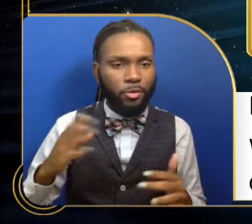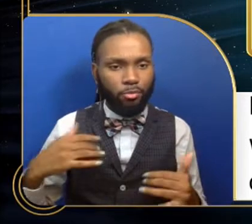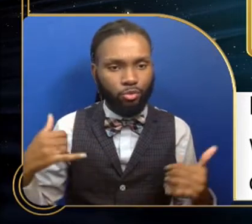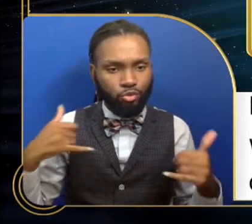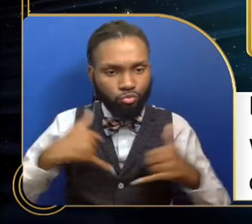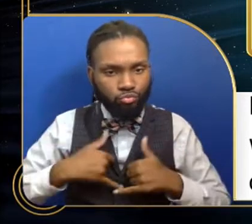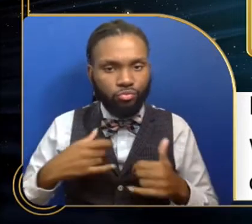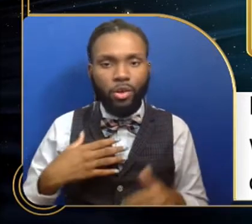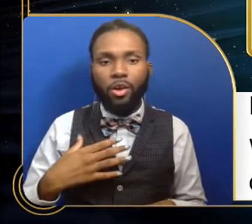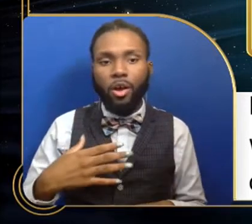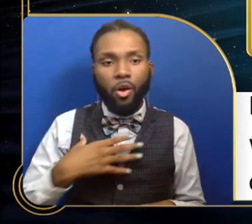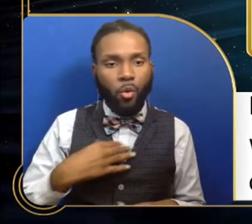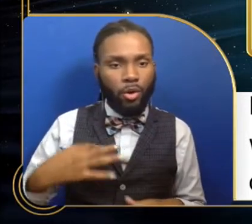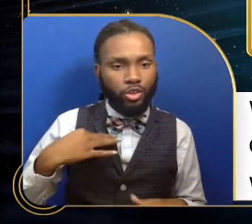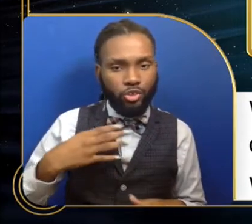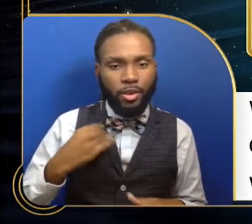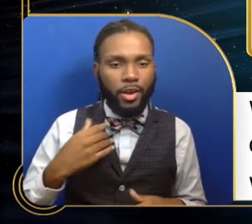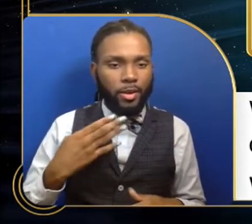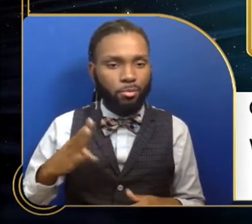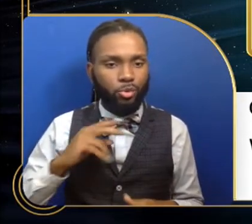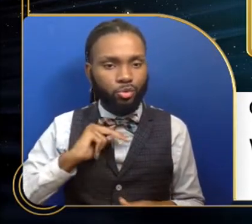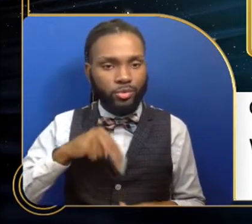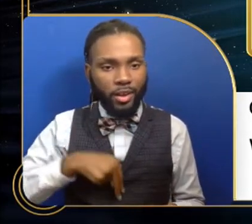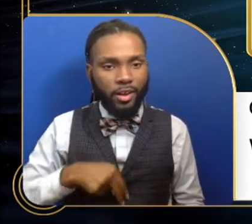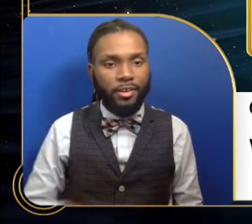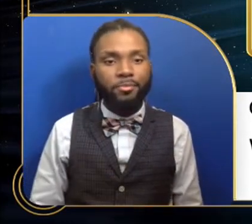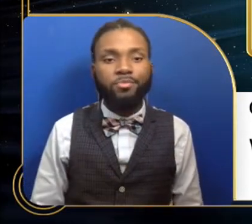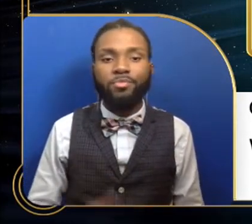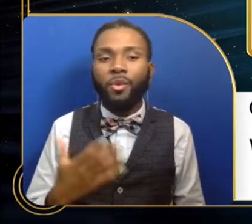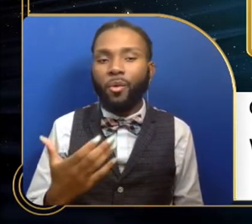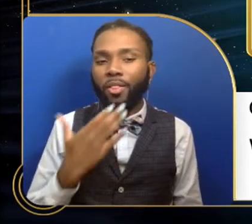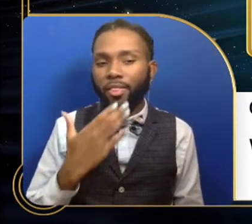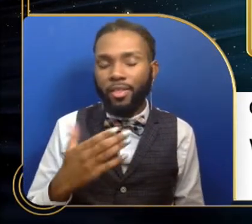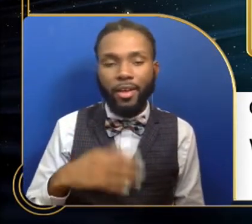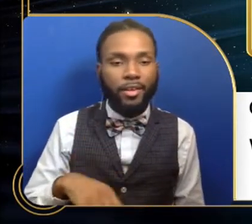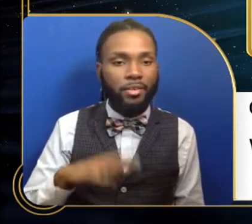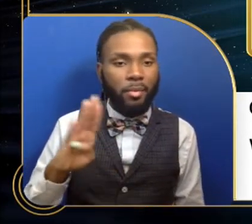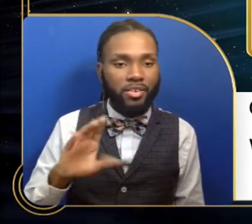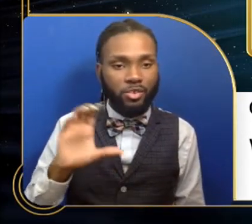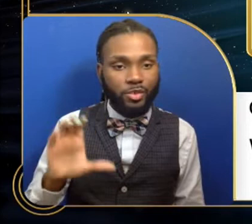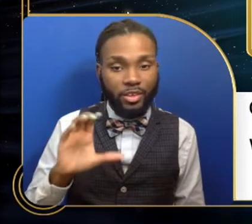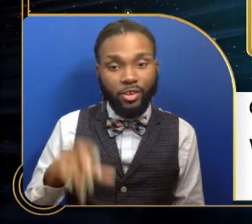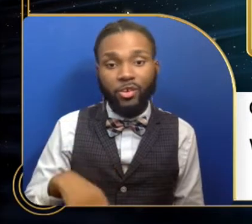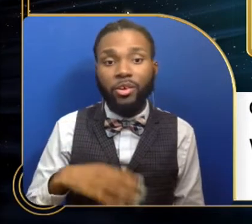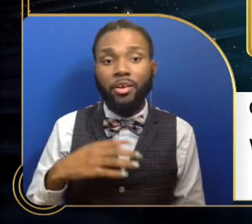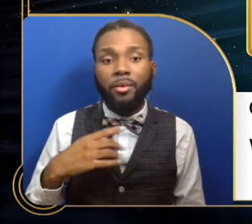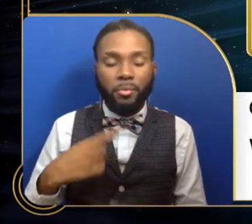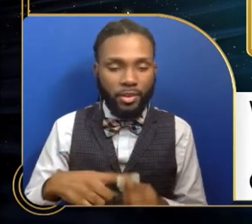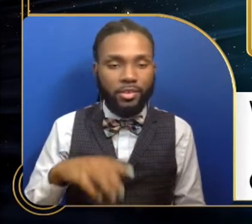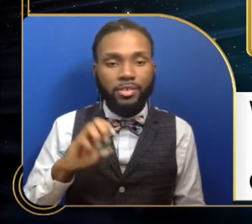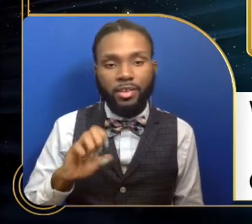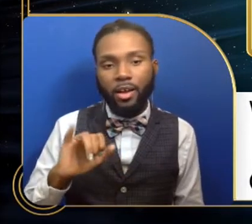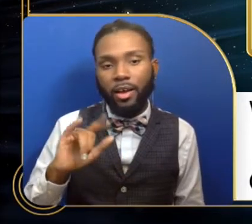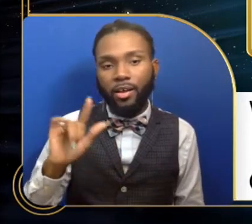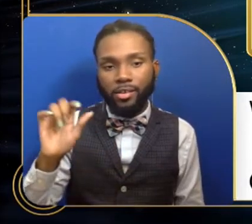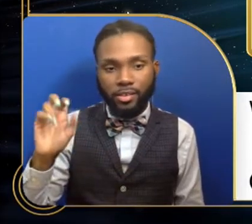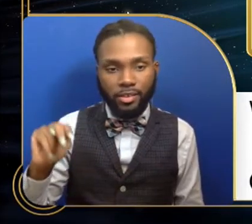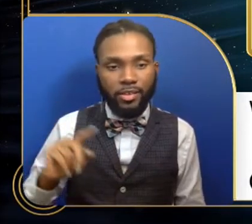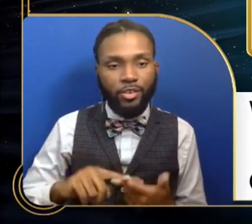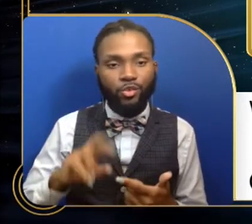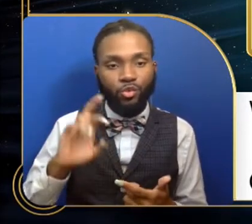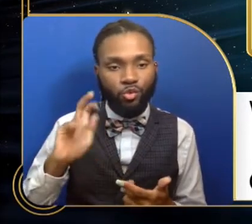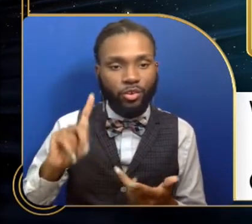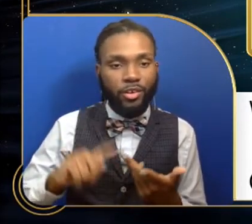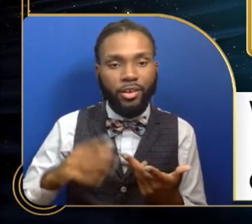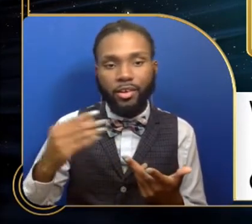shirt. I wanted to start by thanking the Bazelon Center and Eileen and Rick and Jill Bazelon